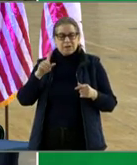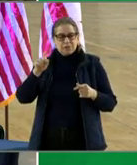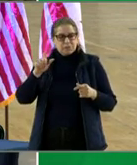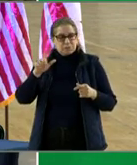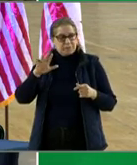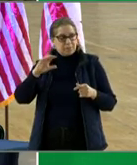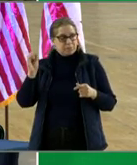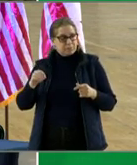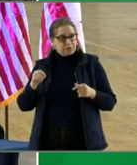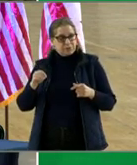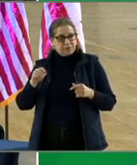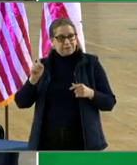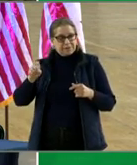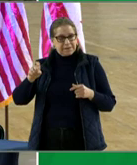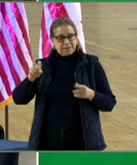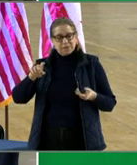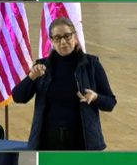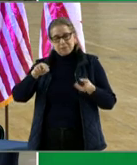types of facilities.